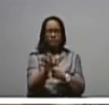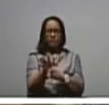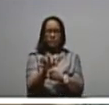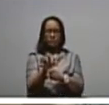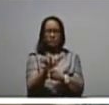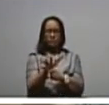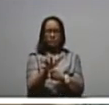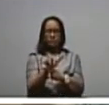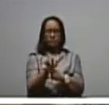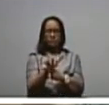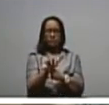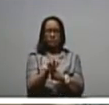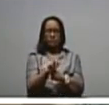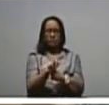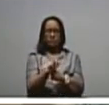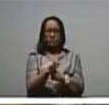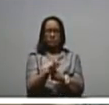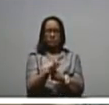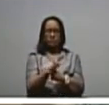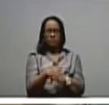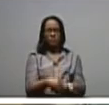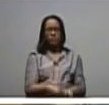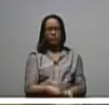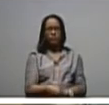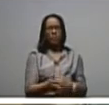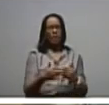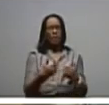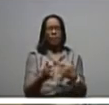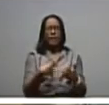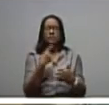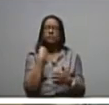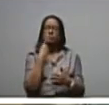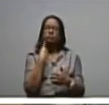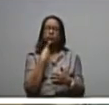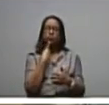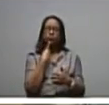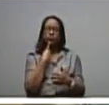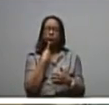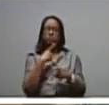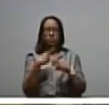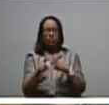Now, sometimes we discriminate.